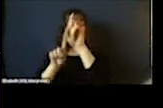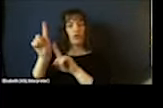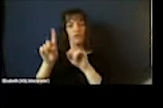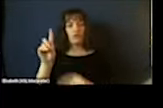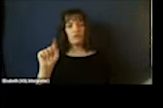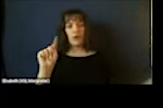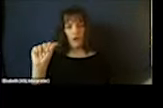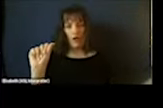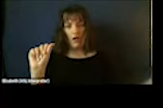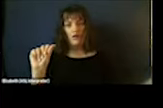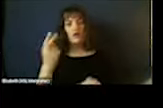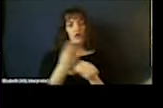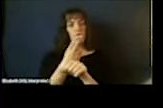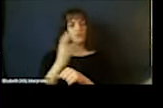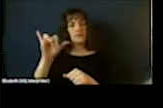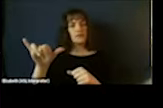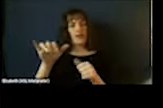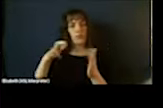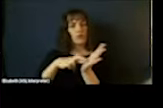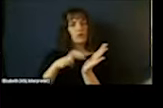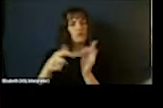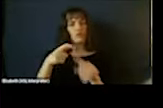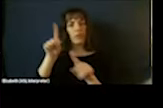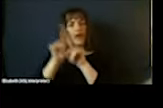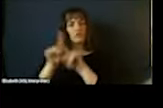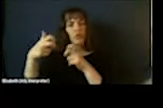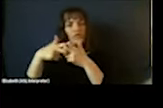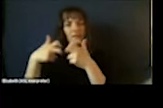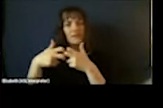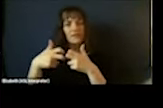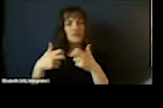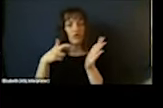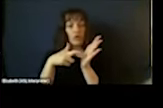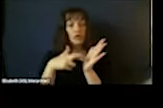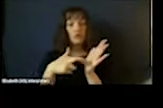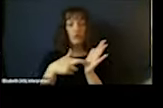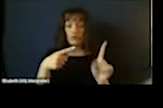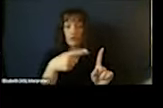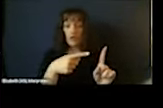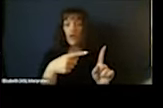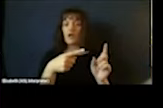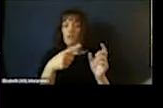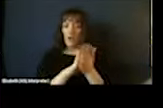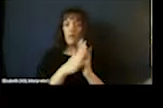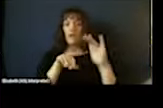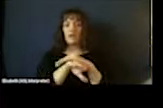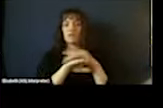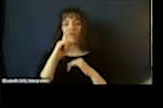research in astrophysics accessible to the blind and vision impaired community, particularly those younger students that I was talking about